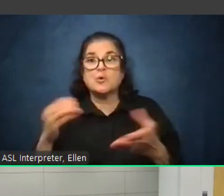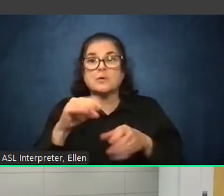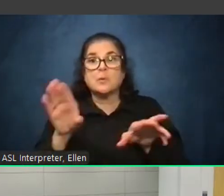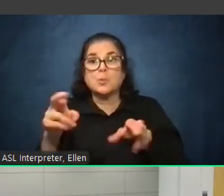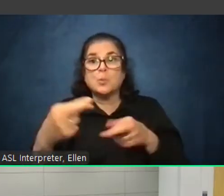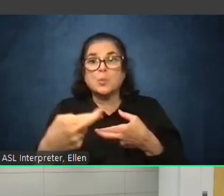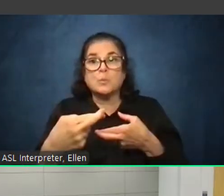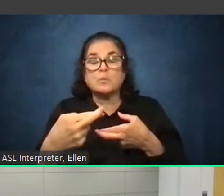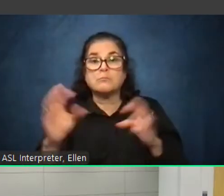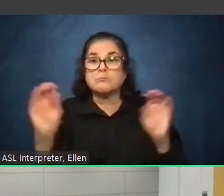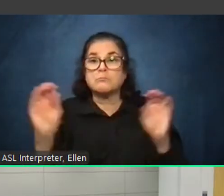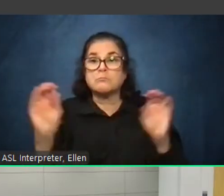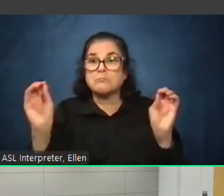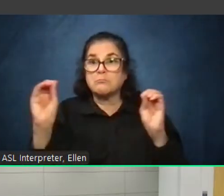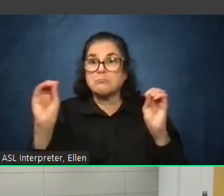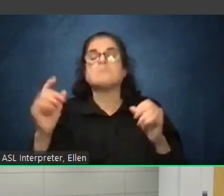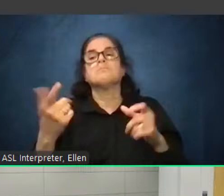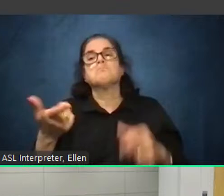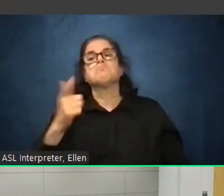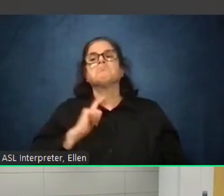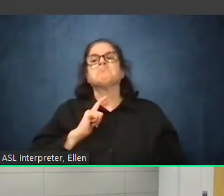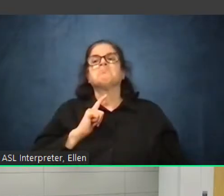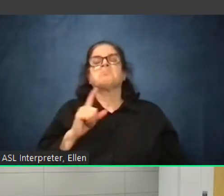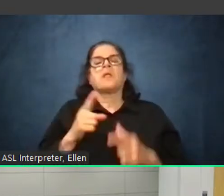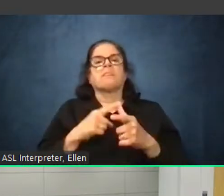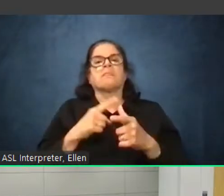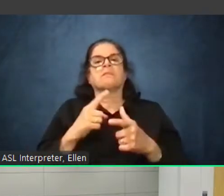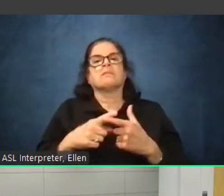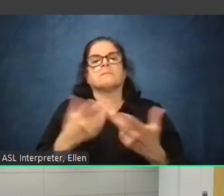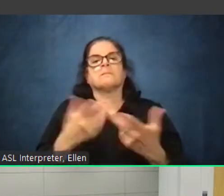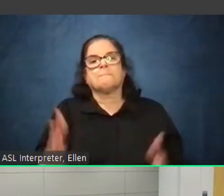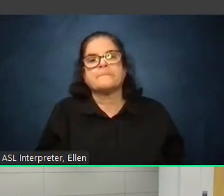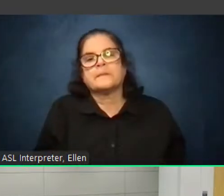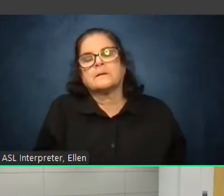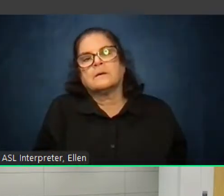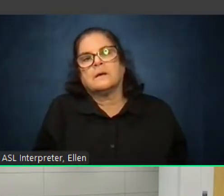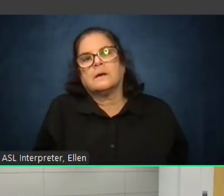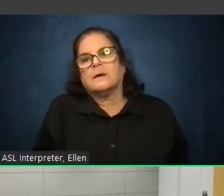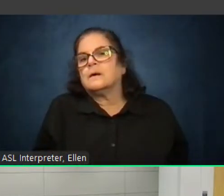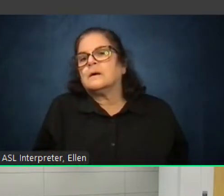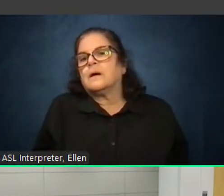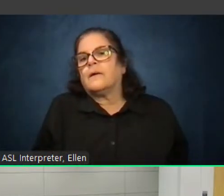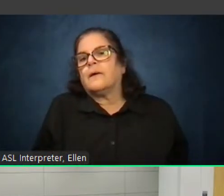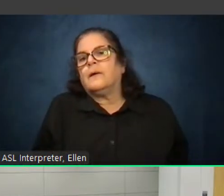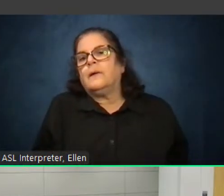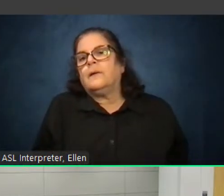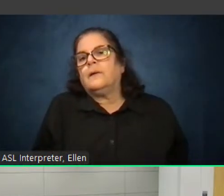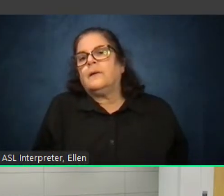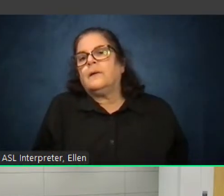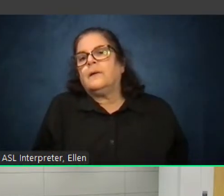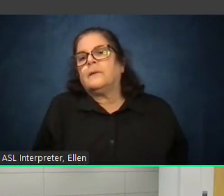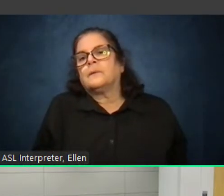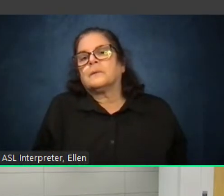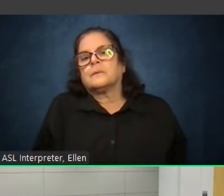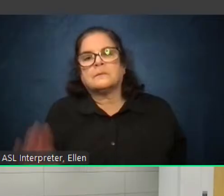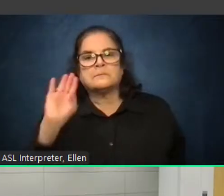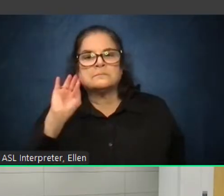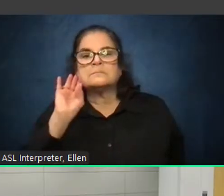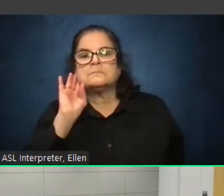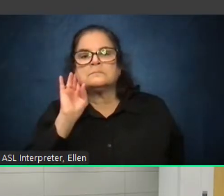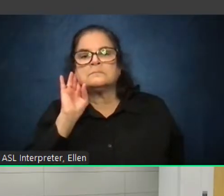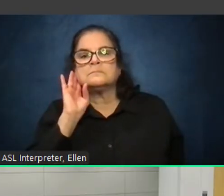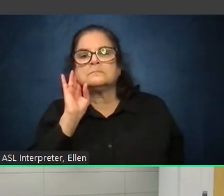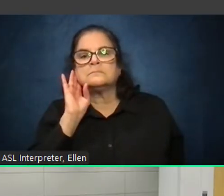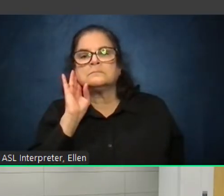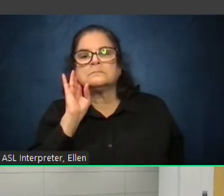Then, all right, then I will. So did you say the Racine, it's translucent, or you just mean like that first part? The platform at